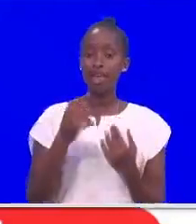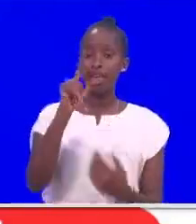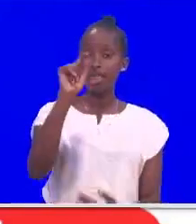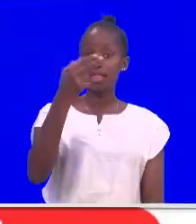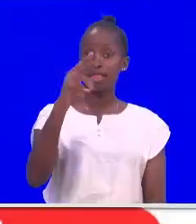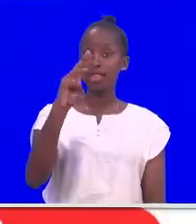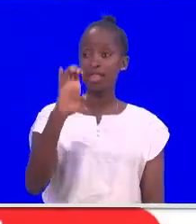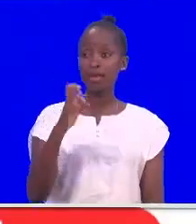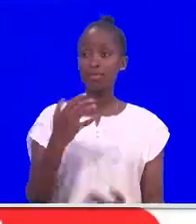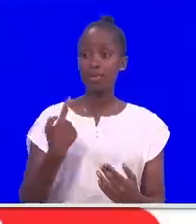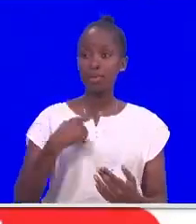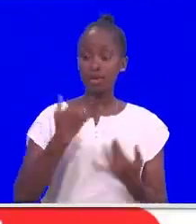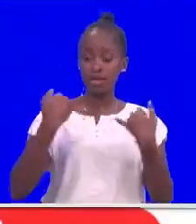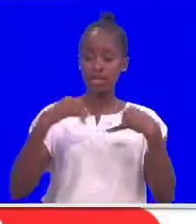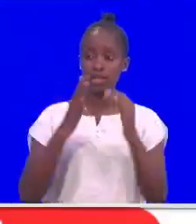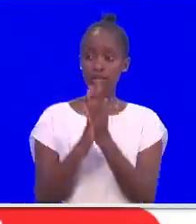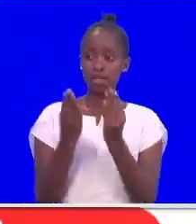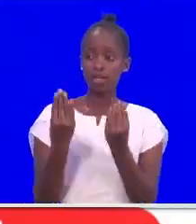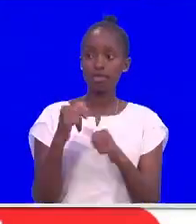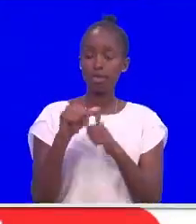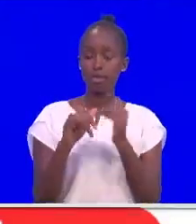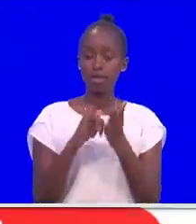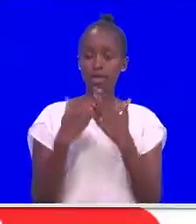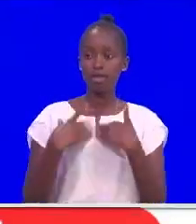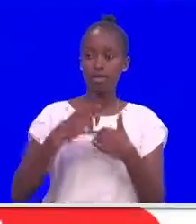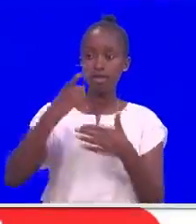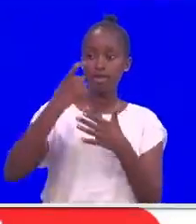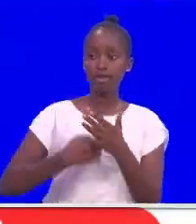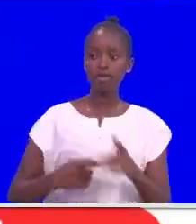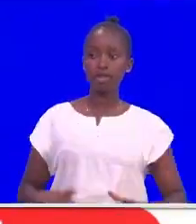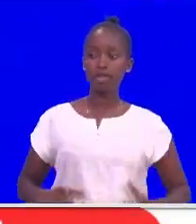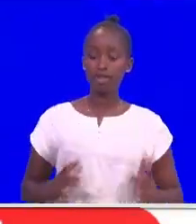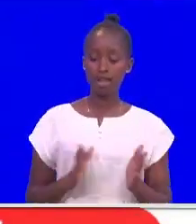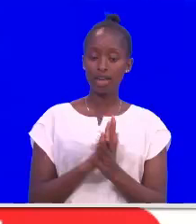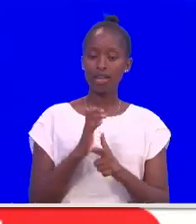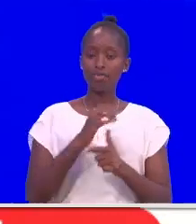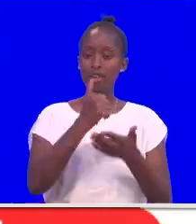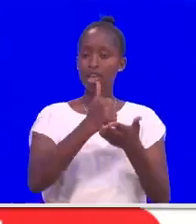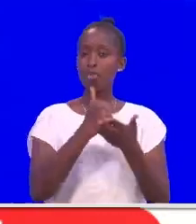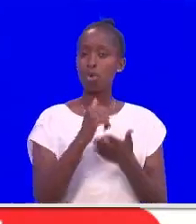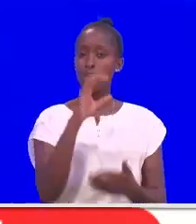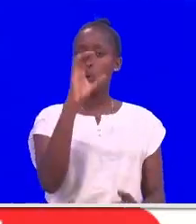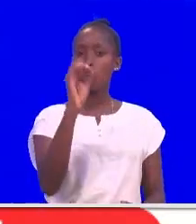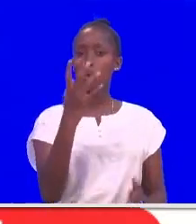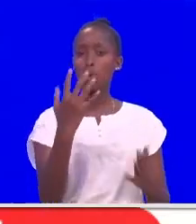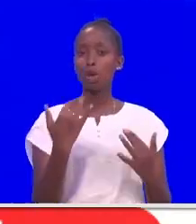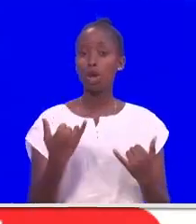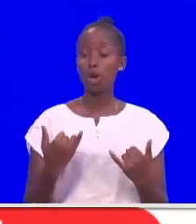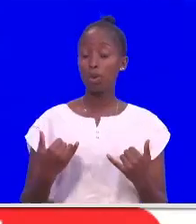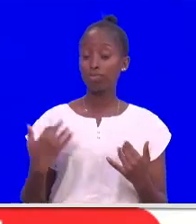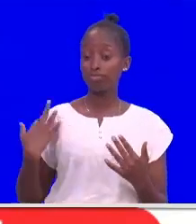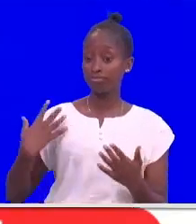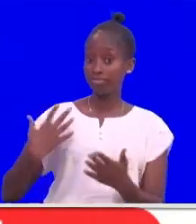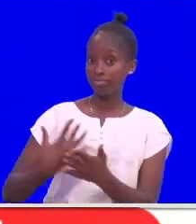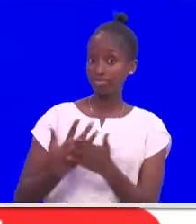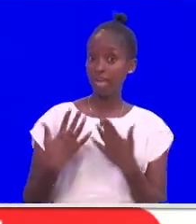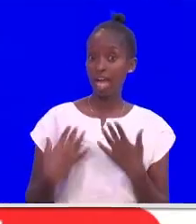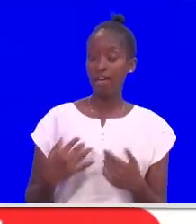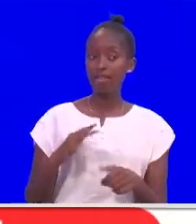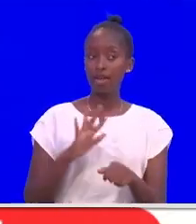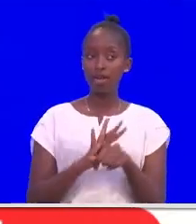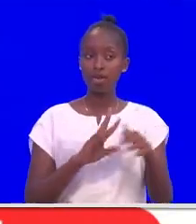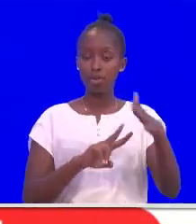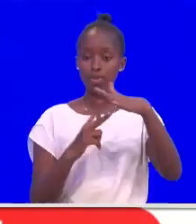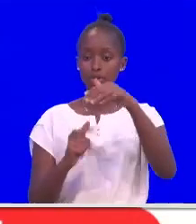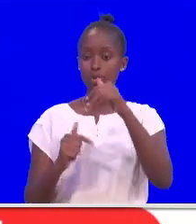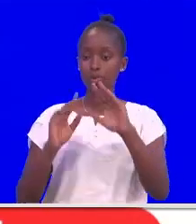and we are attempting to solve the cost of living and unemployment. So far we have a number of projects that are happened in the that were presented in the last summit,